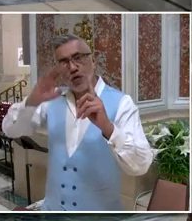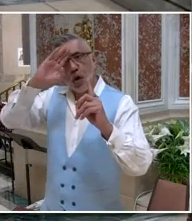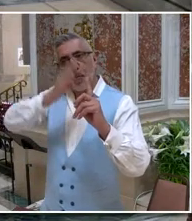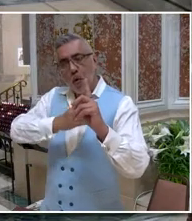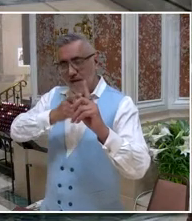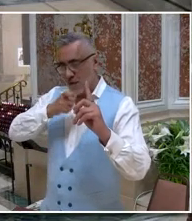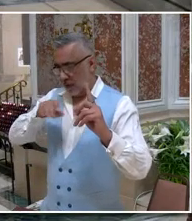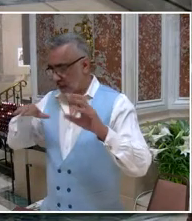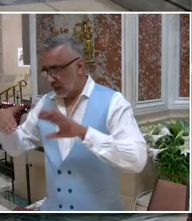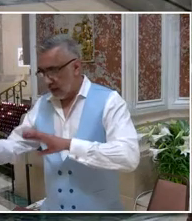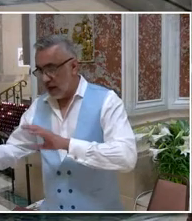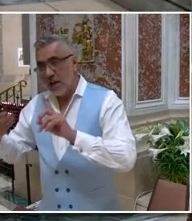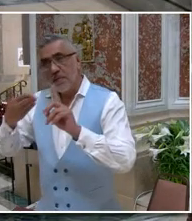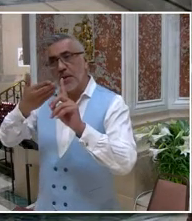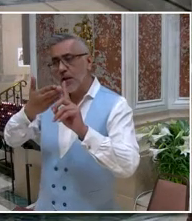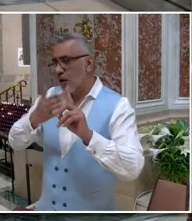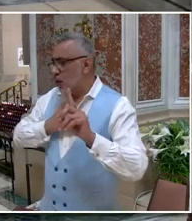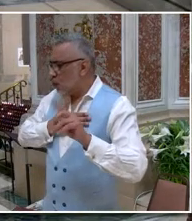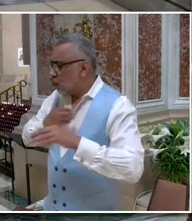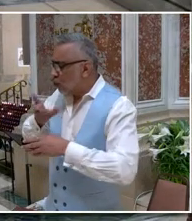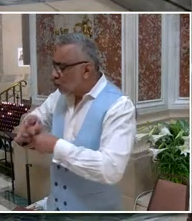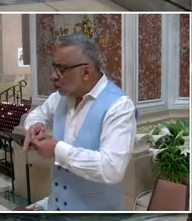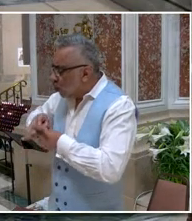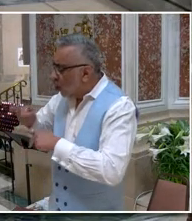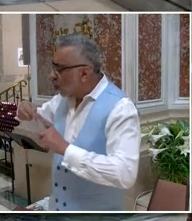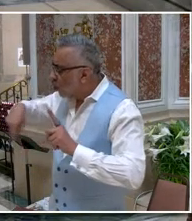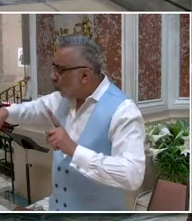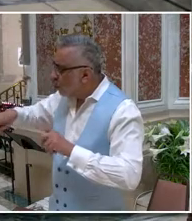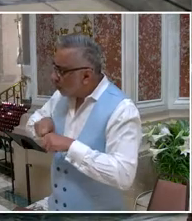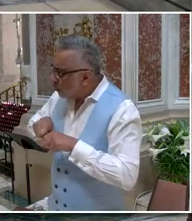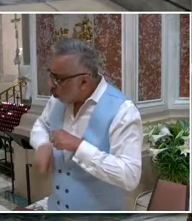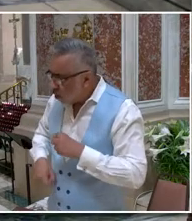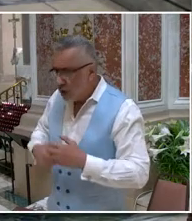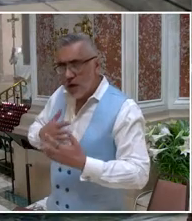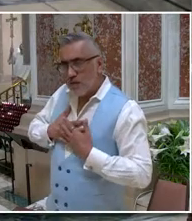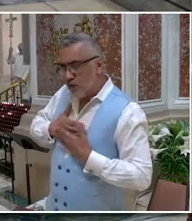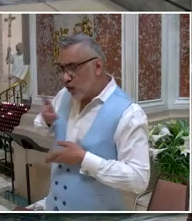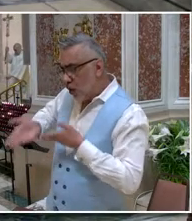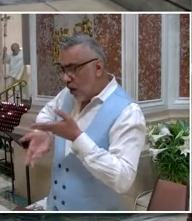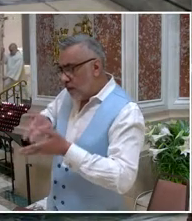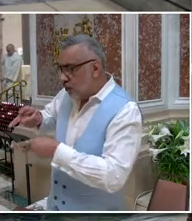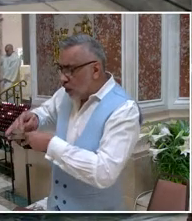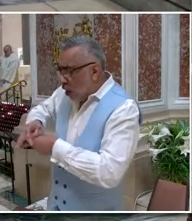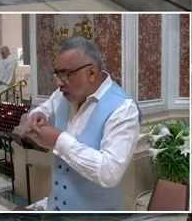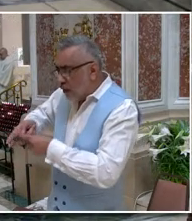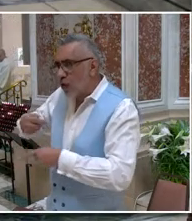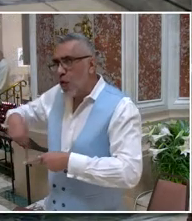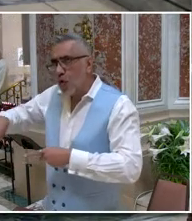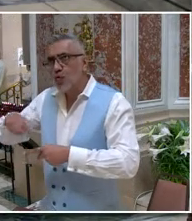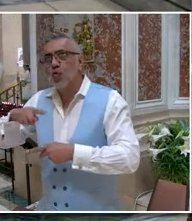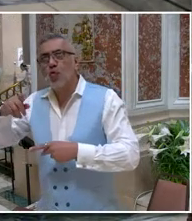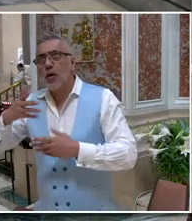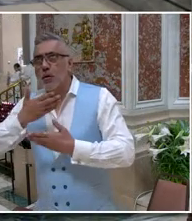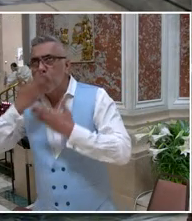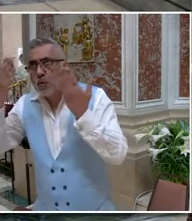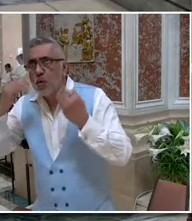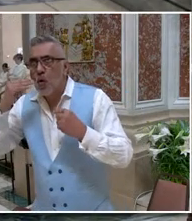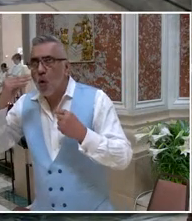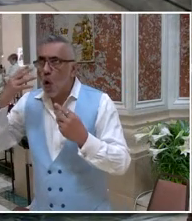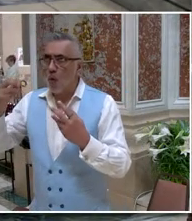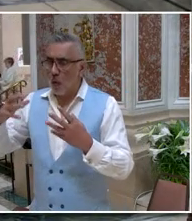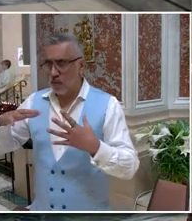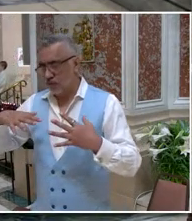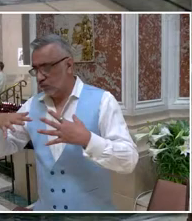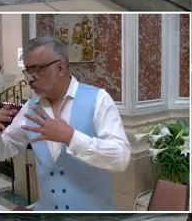dead, may console those who mourn, comfort those deprived of shelter and homeland,